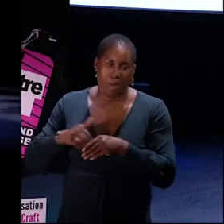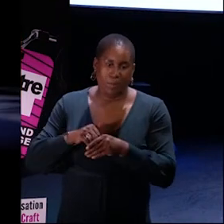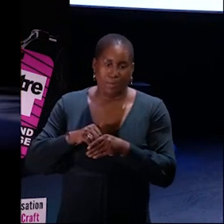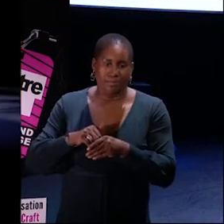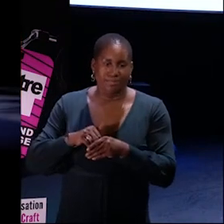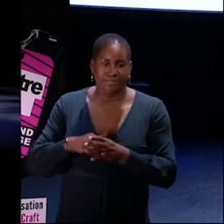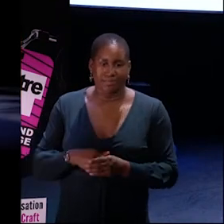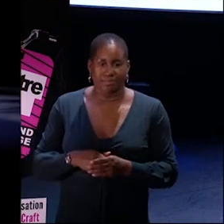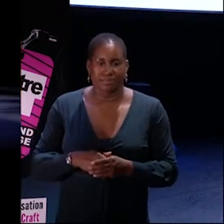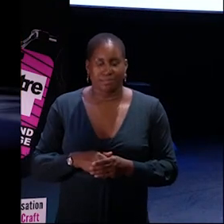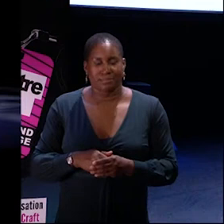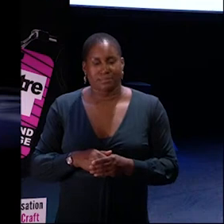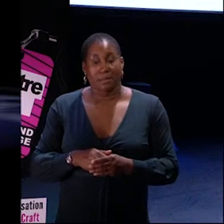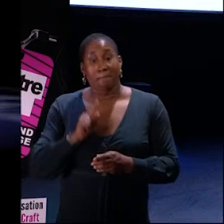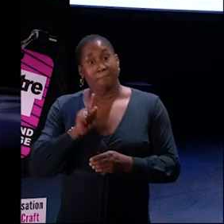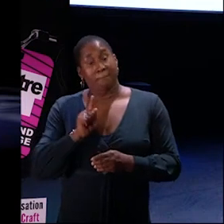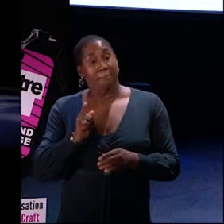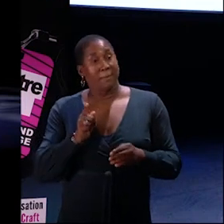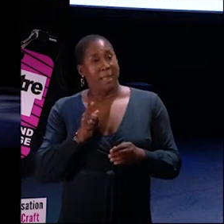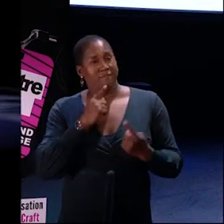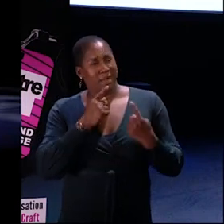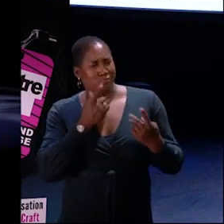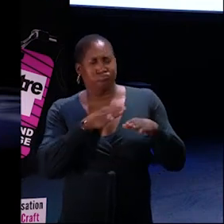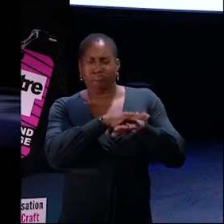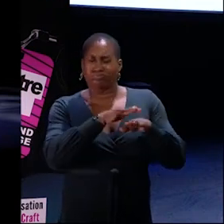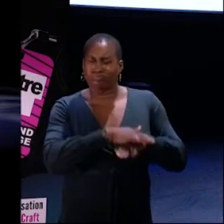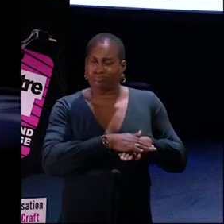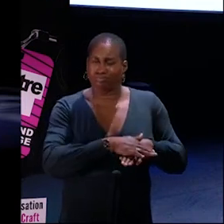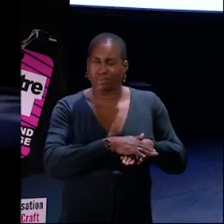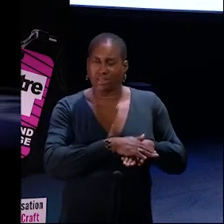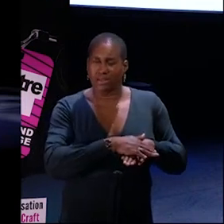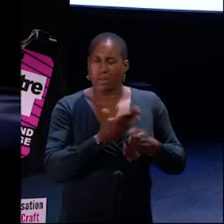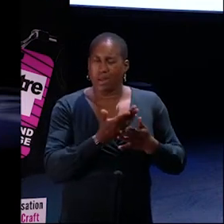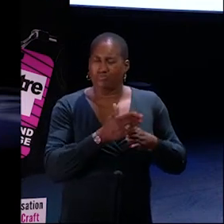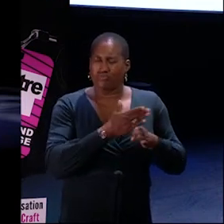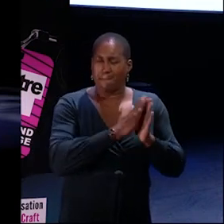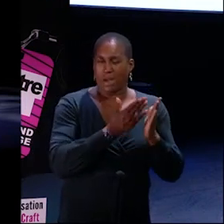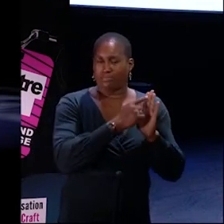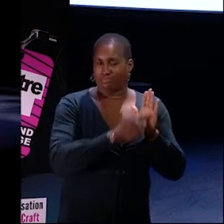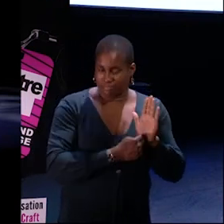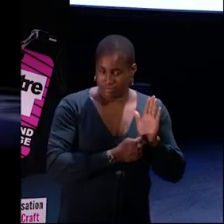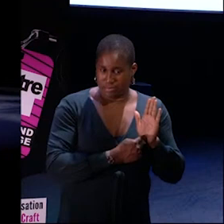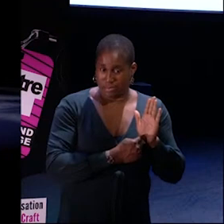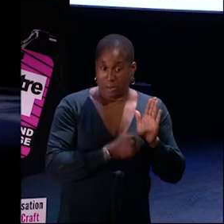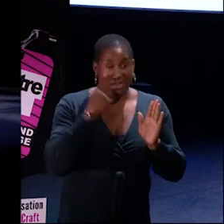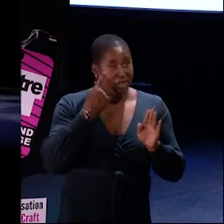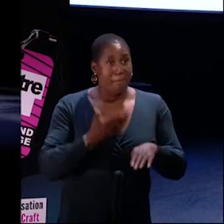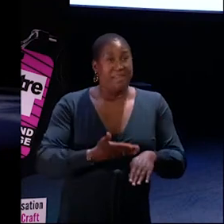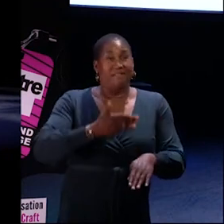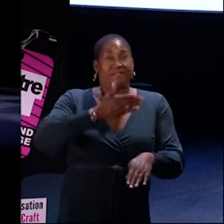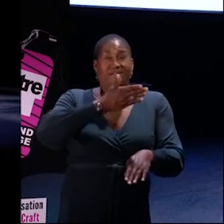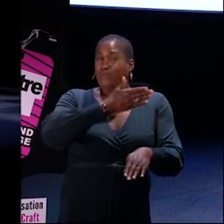Which is all sort of covered very well in the Green Book. But actually, you know, before the Green Book existed, I think loads of people didn't really